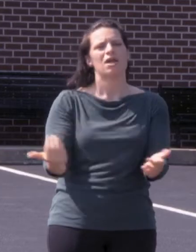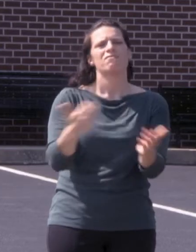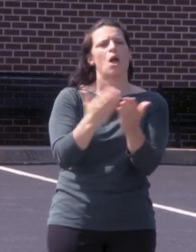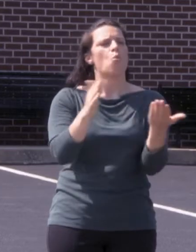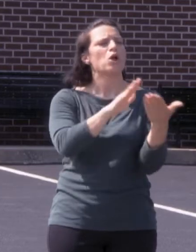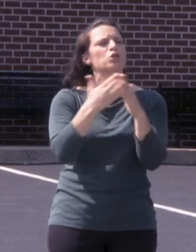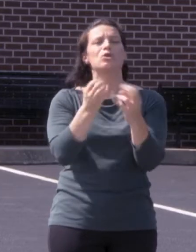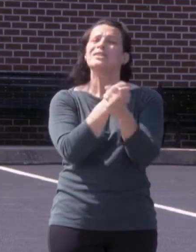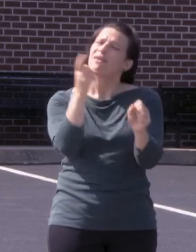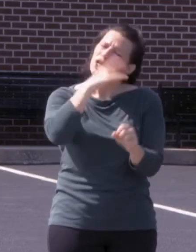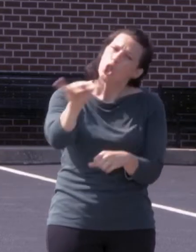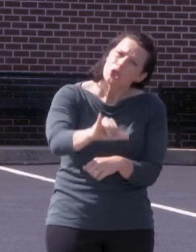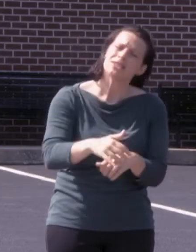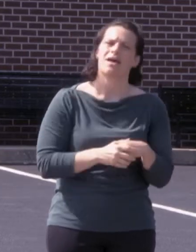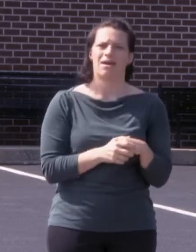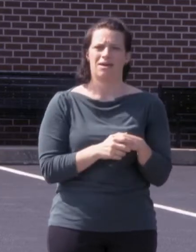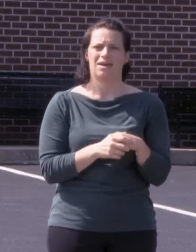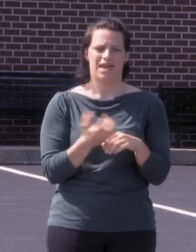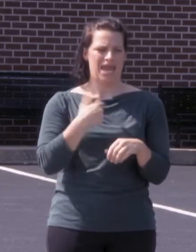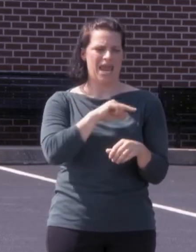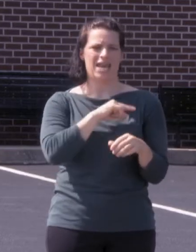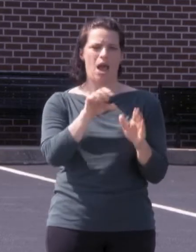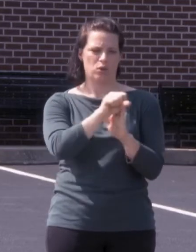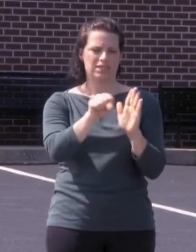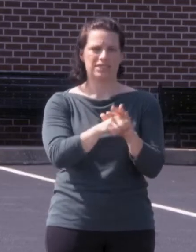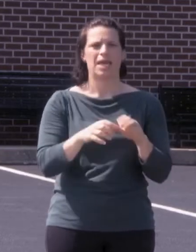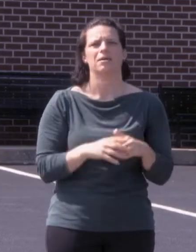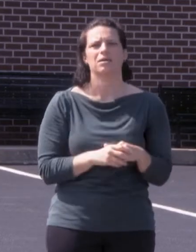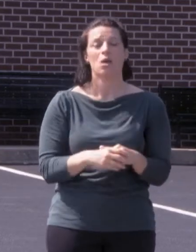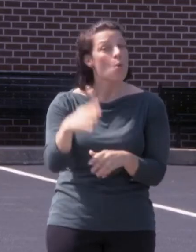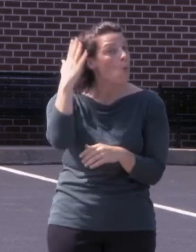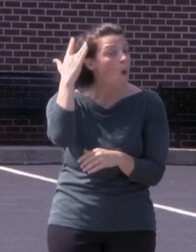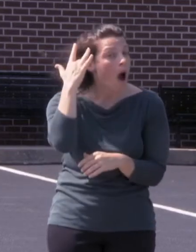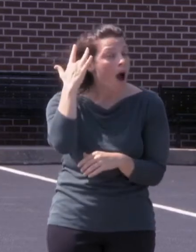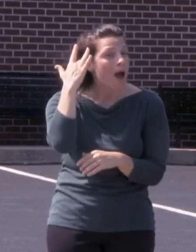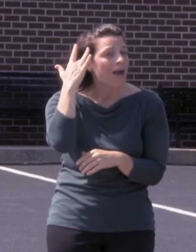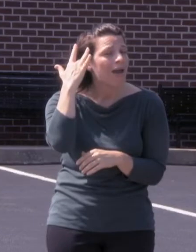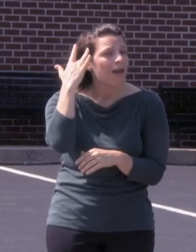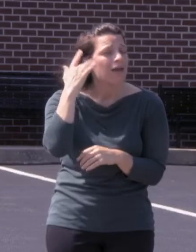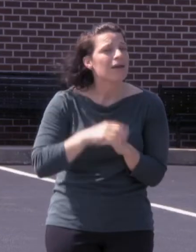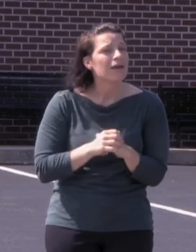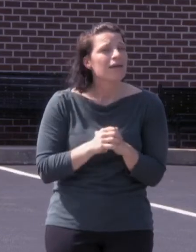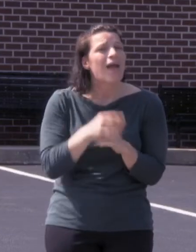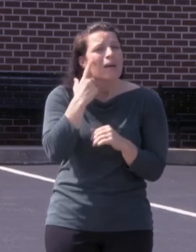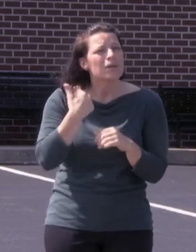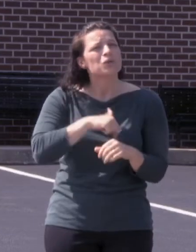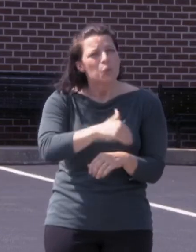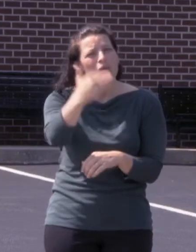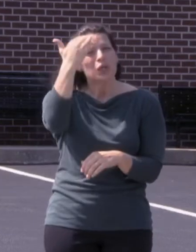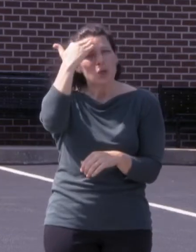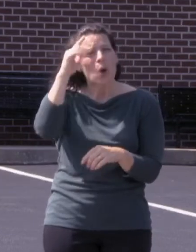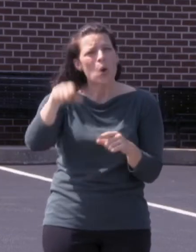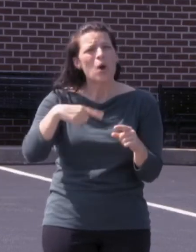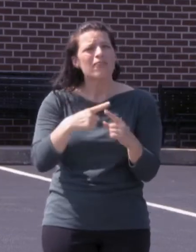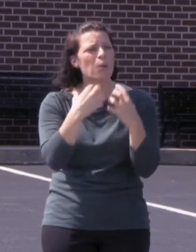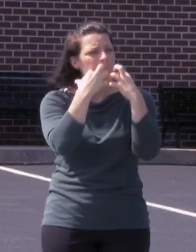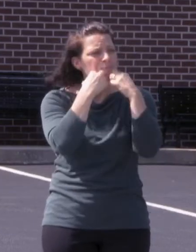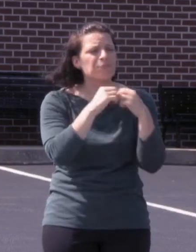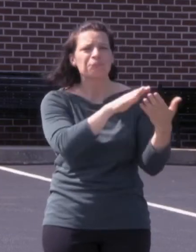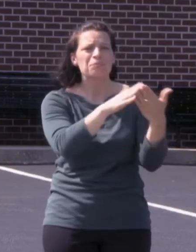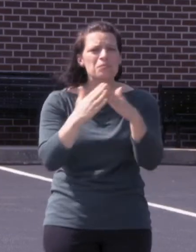community safety looks like in our Commonwealth. Why? Because we know that when the beloved